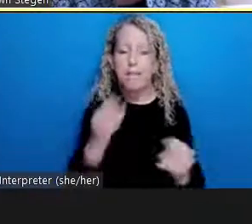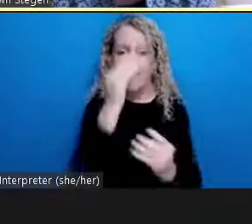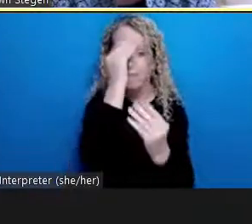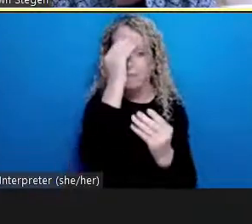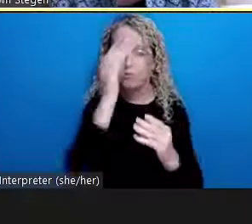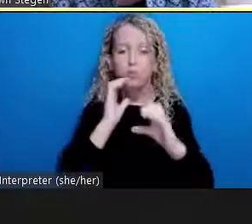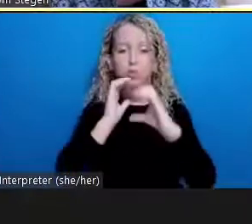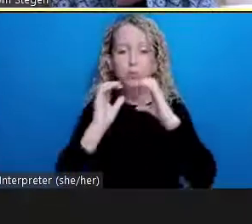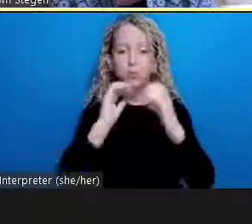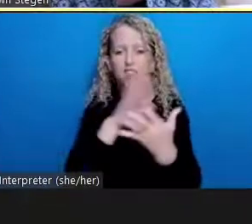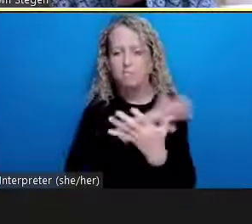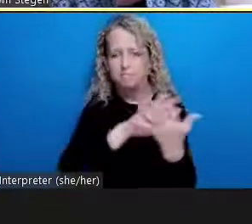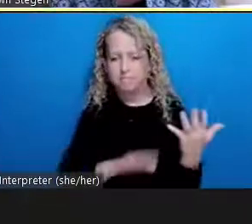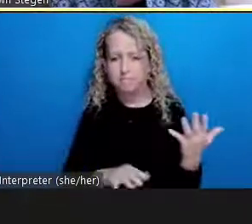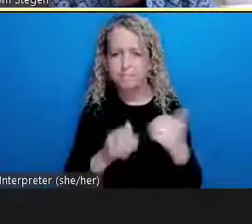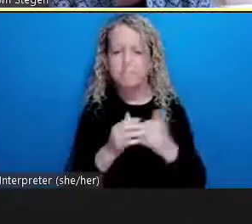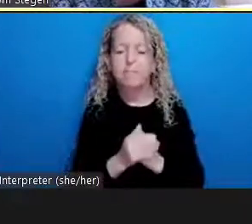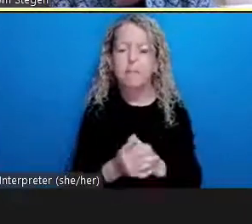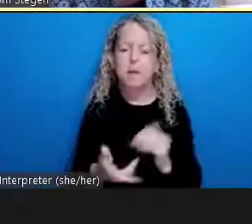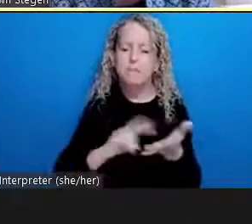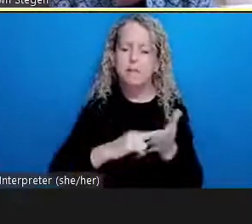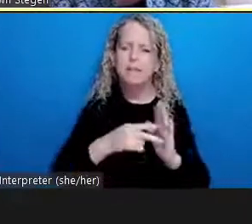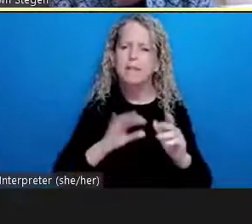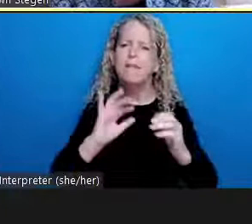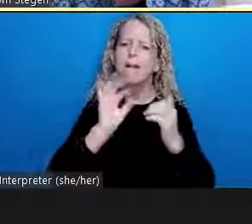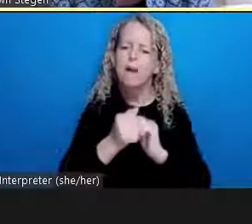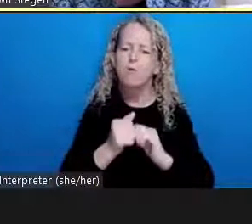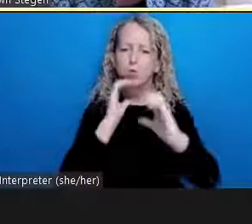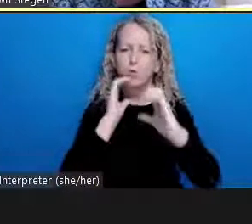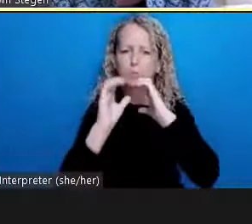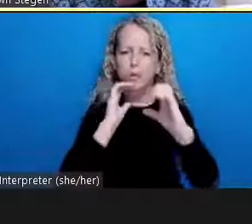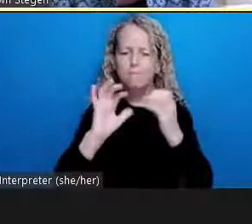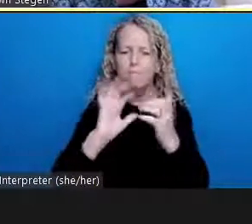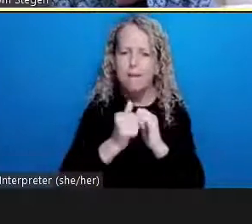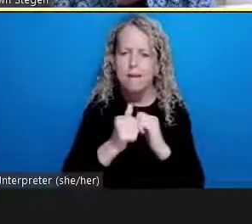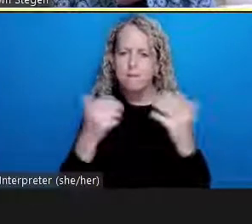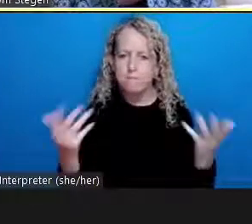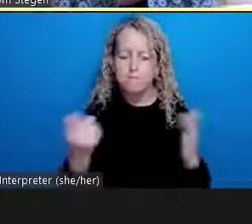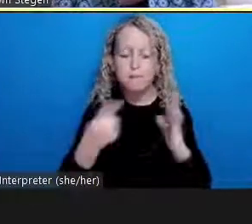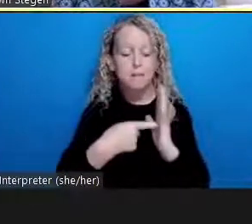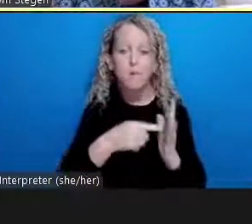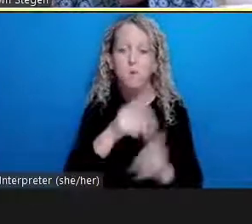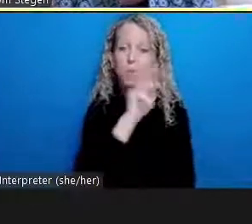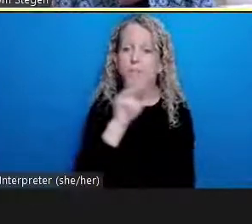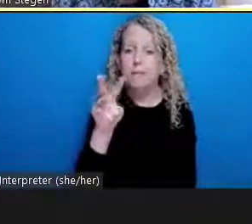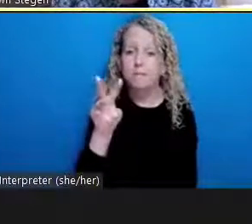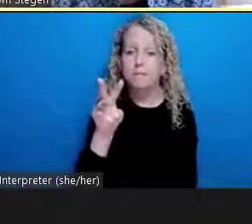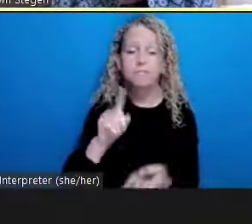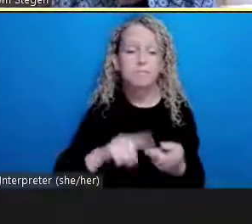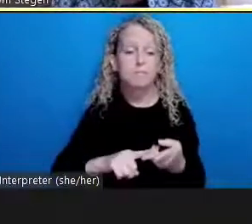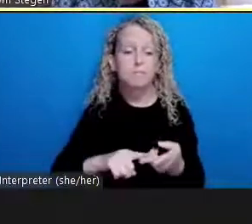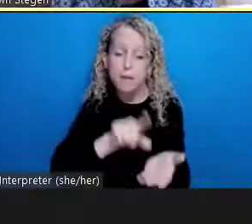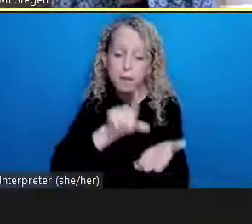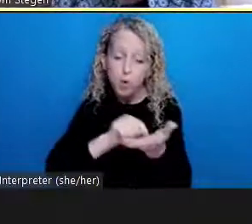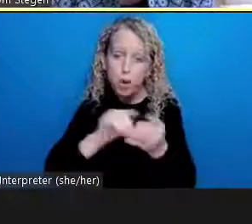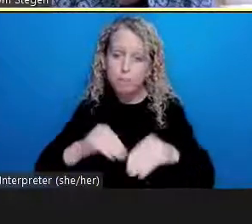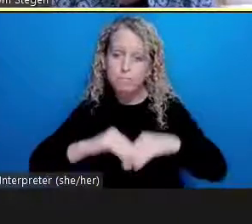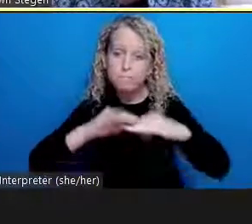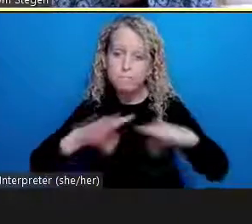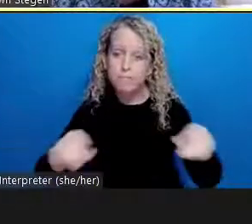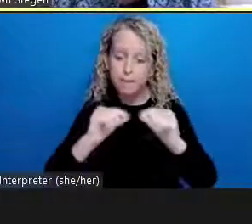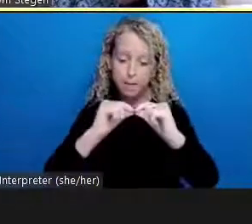be about accessible formats of communication like websites and large print